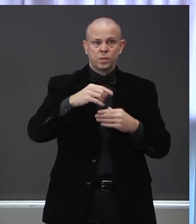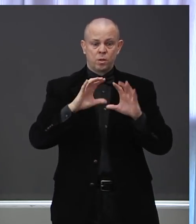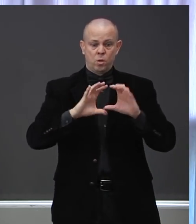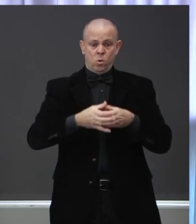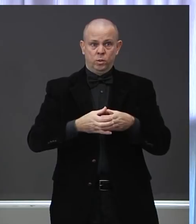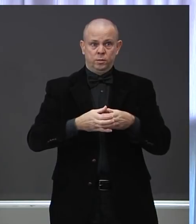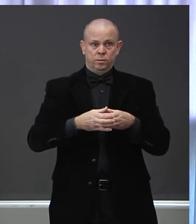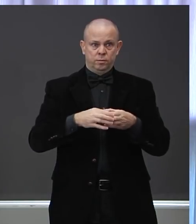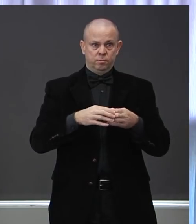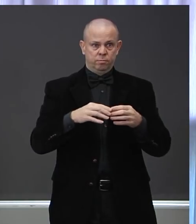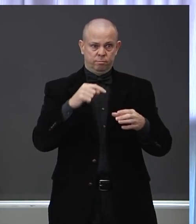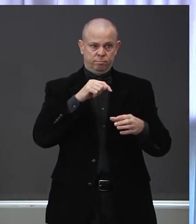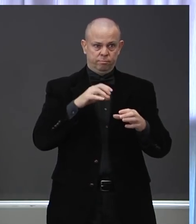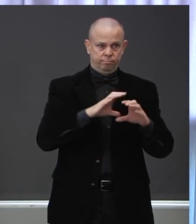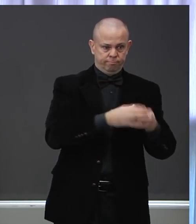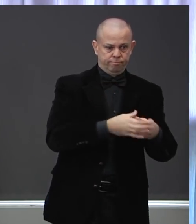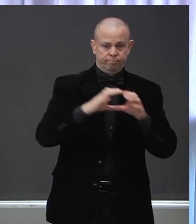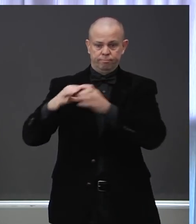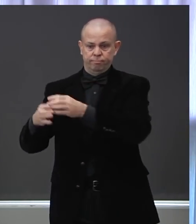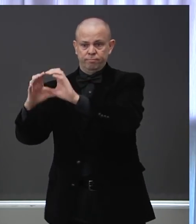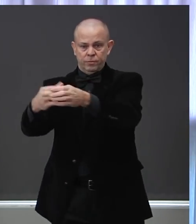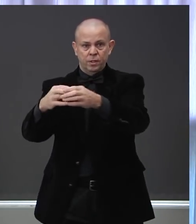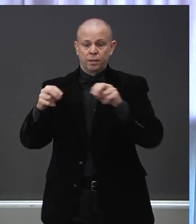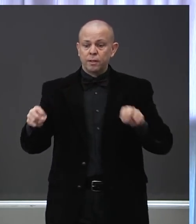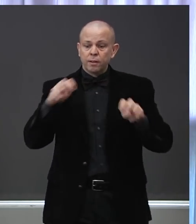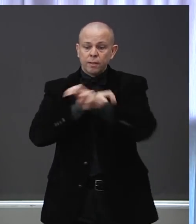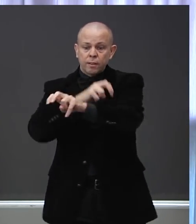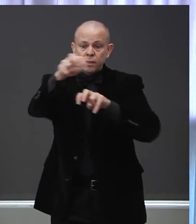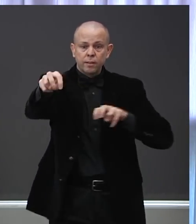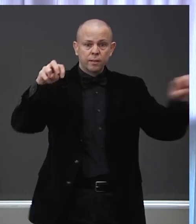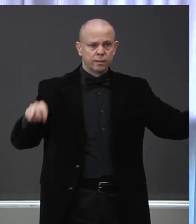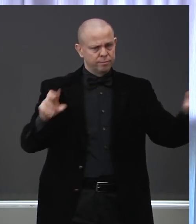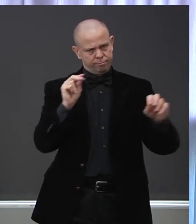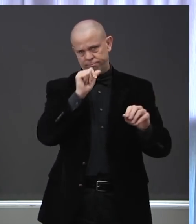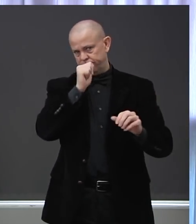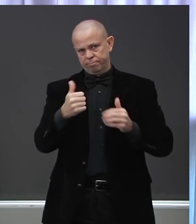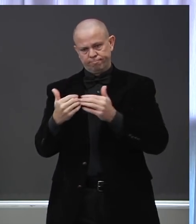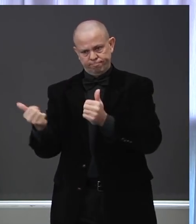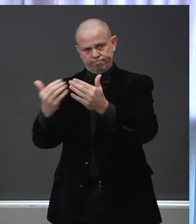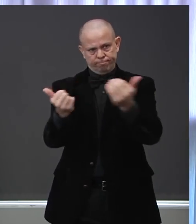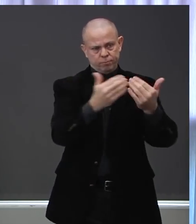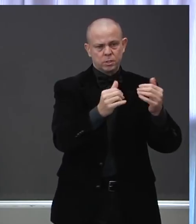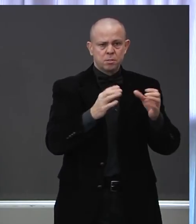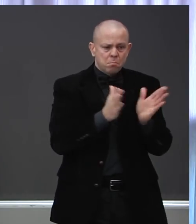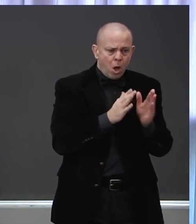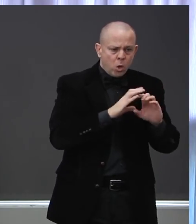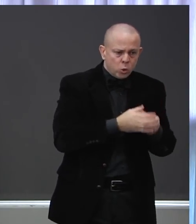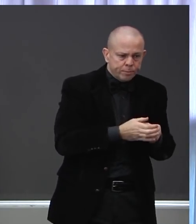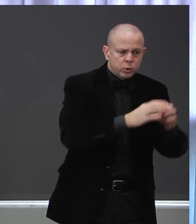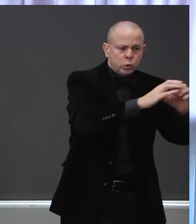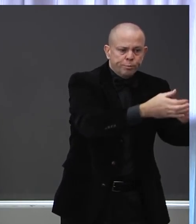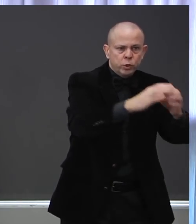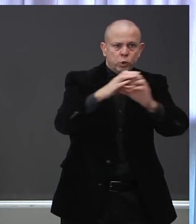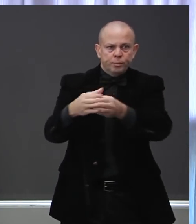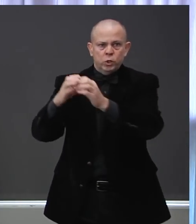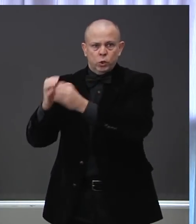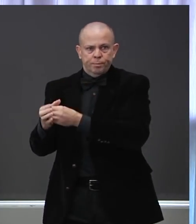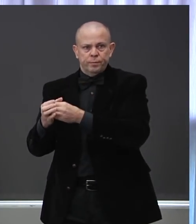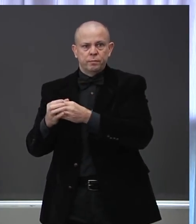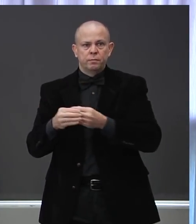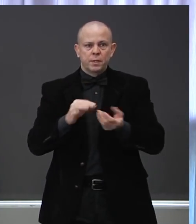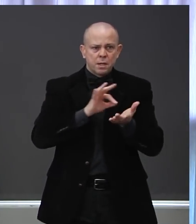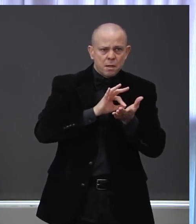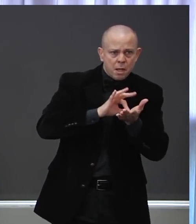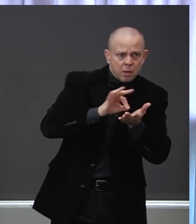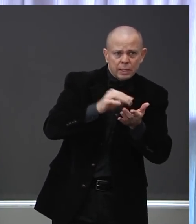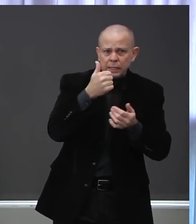contact with. Reducing cohort sizes for each person and keeping track of those interactions means that if someone at